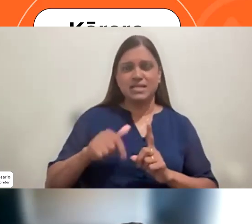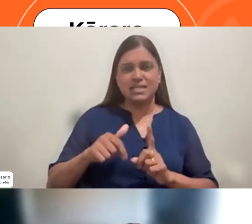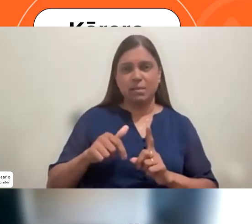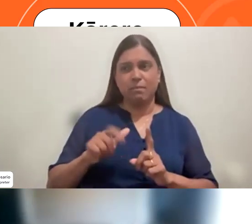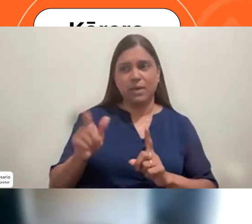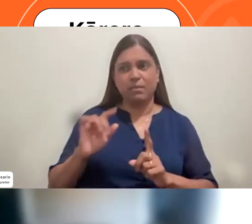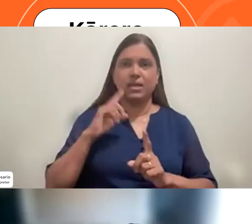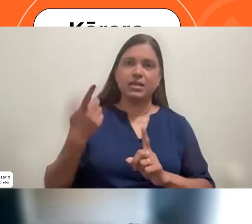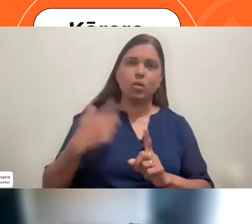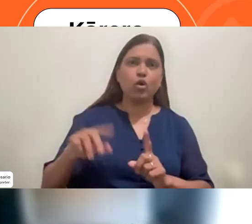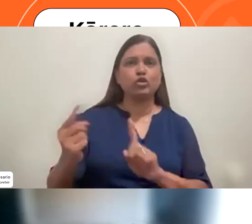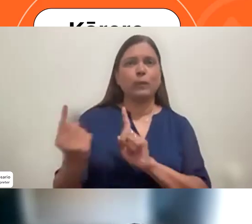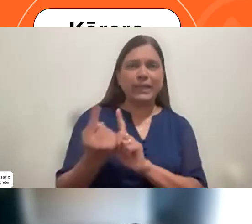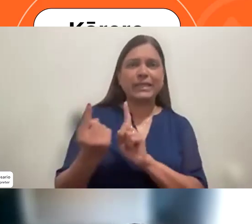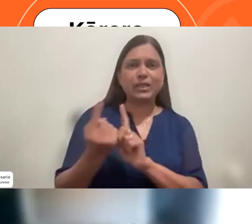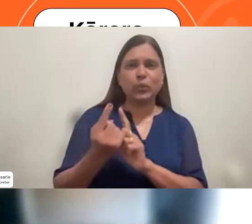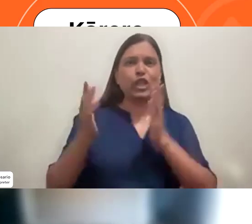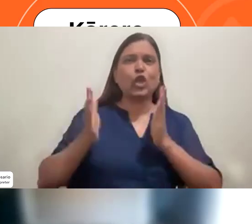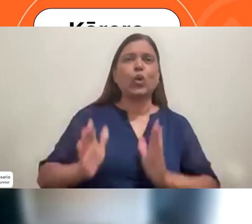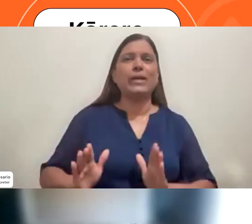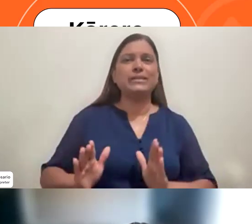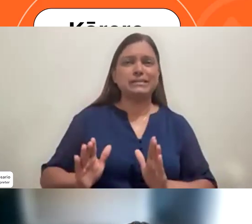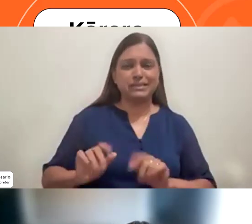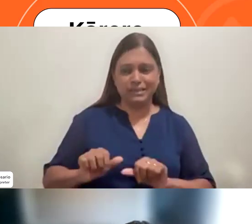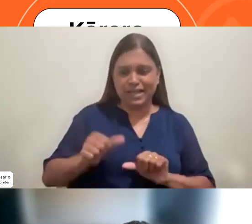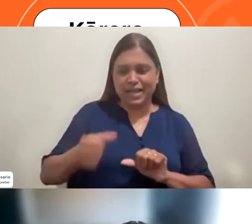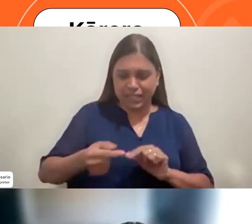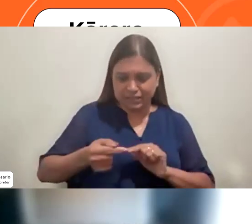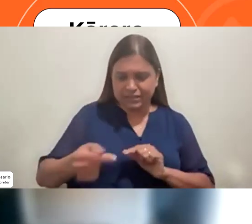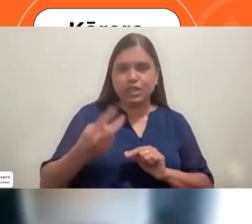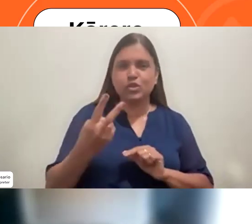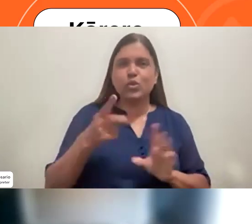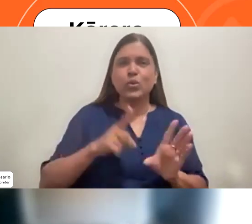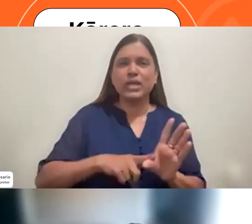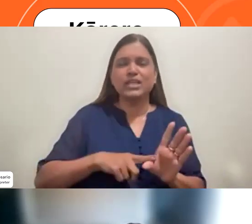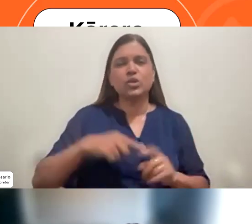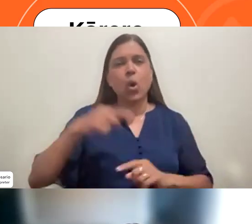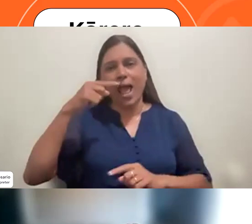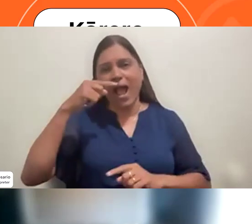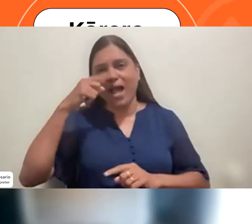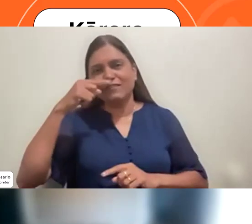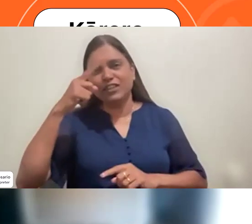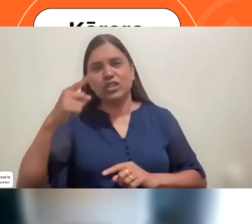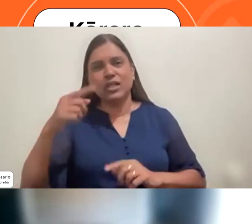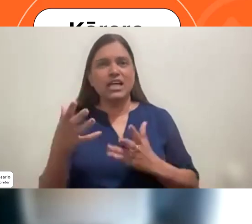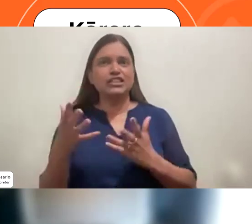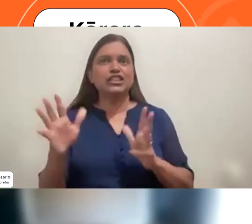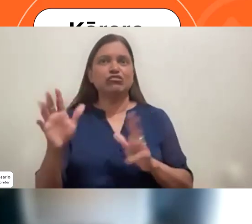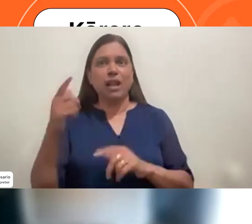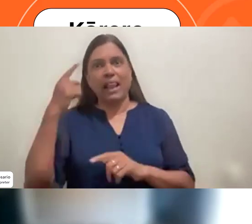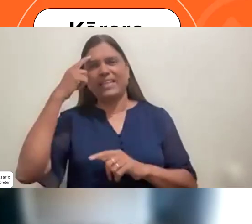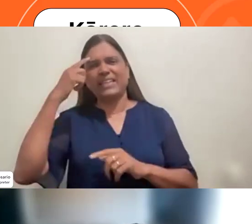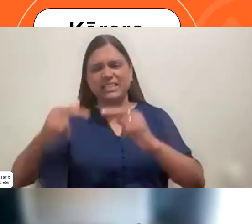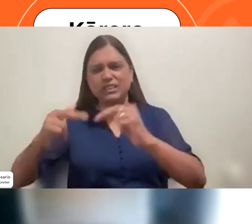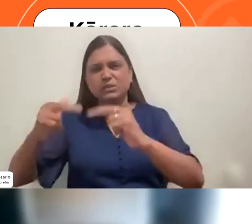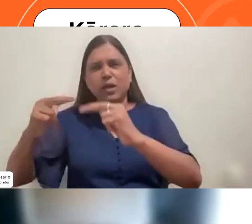And so in the next kind of 2 years, as like artificial general intelligence becomes ubiquitous and